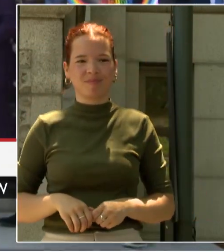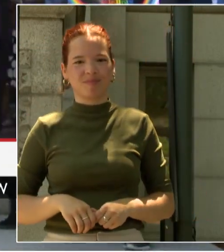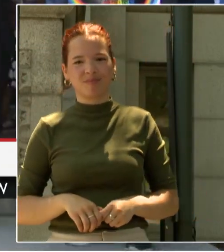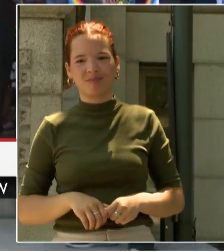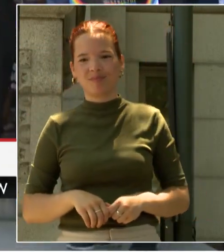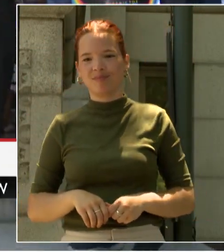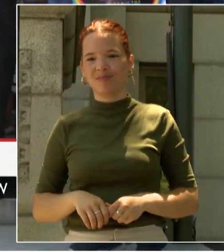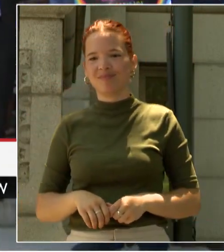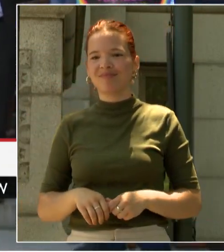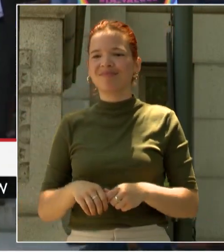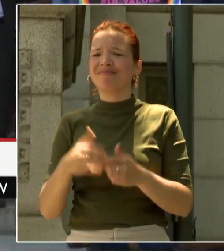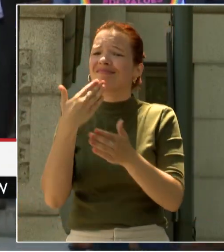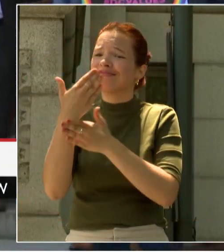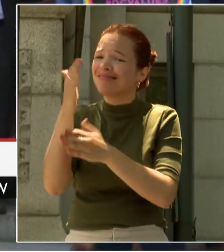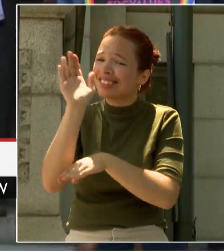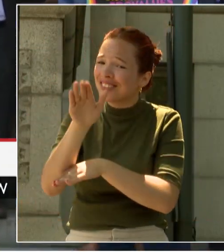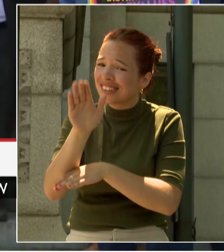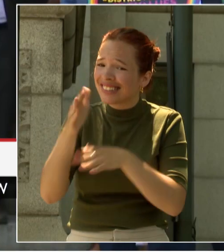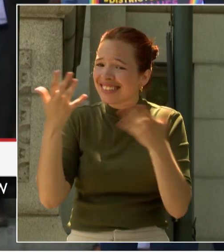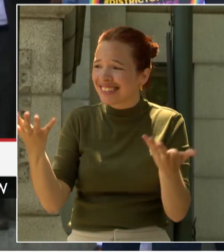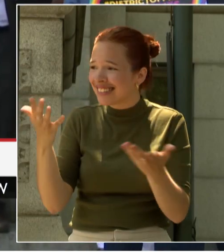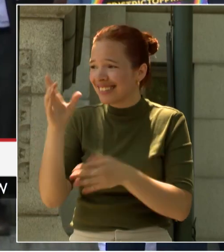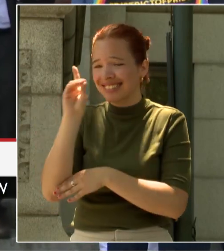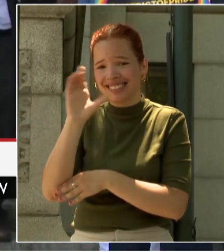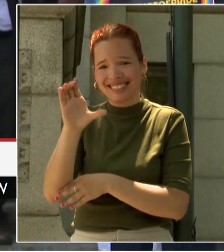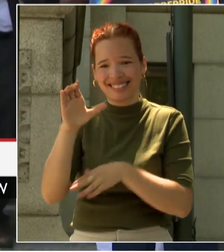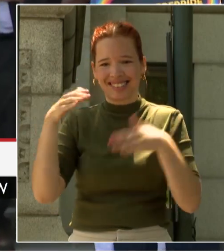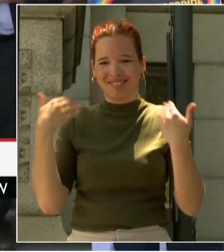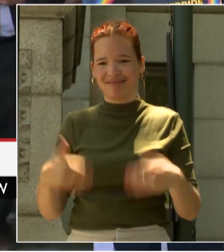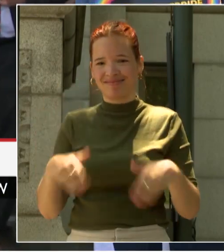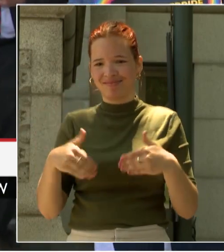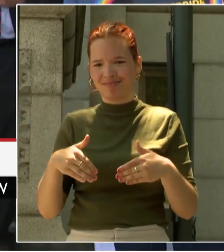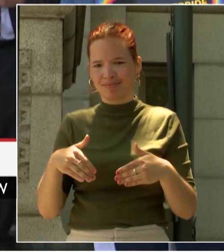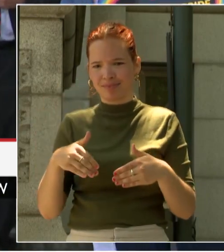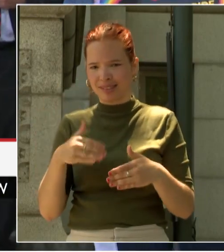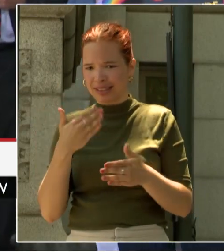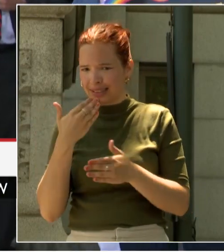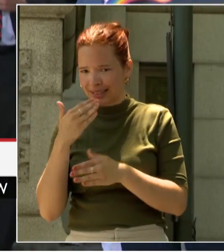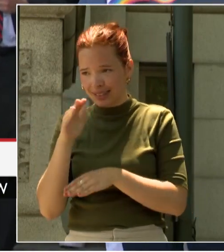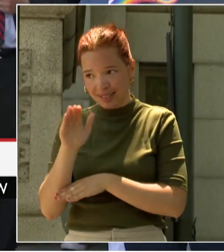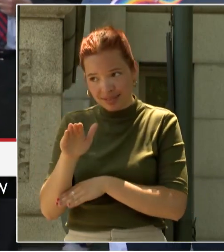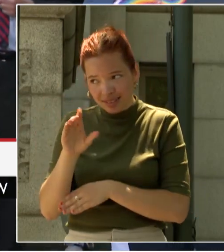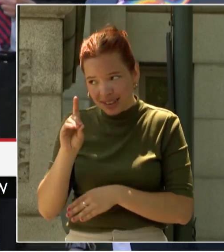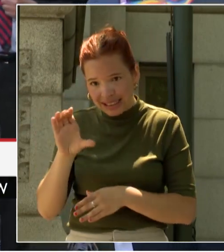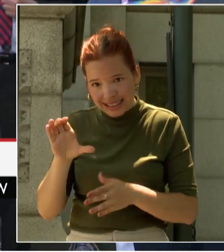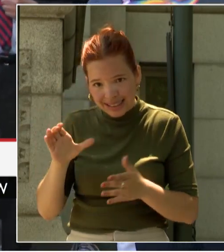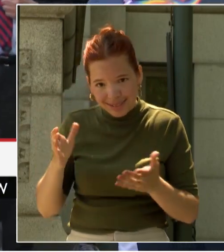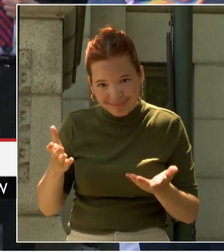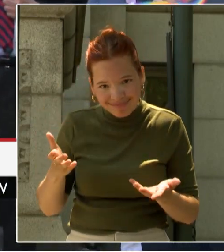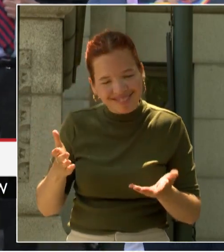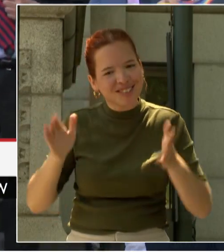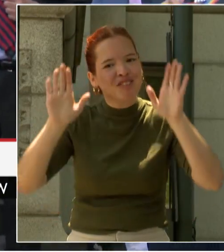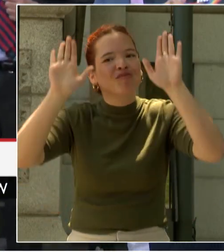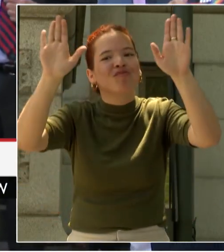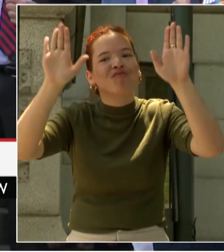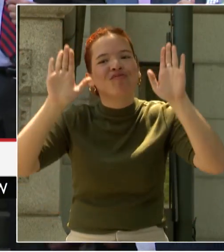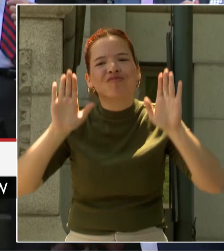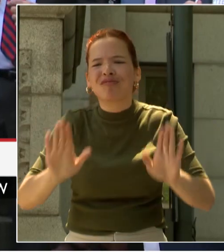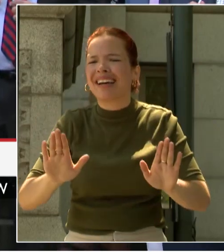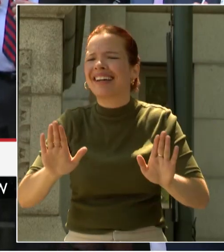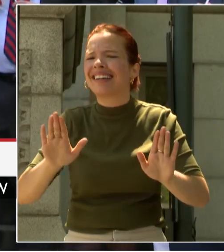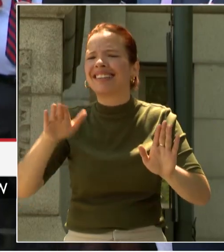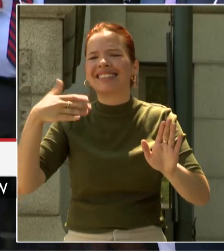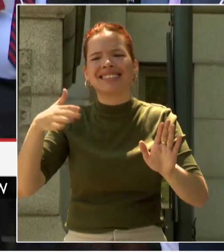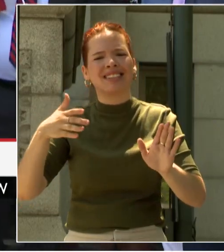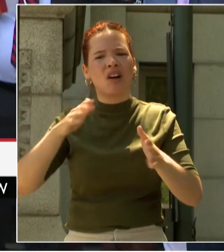Good afternoon, DC. Good afternoon, DC. It is great to have all three branches of our